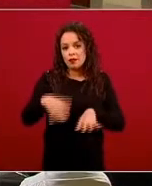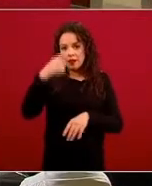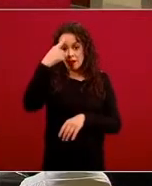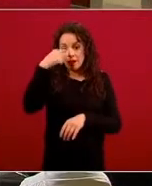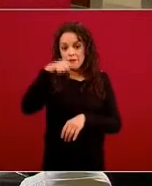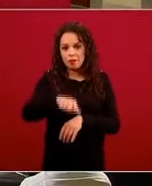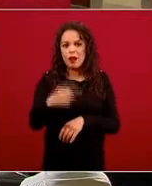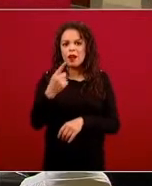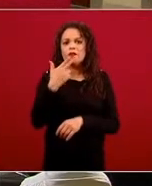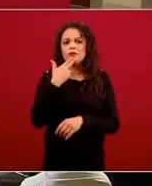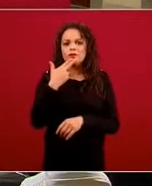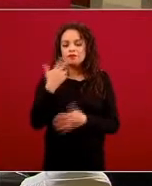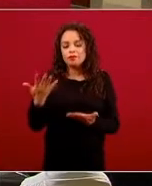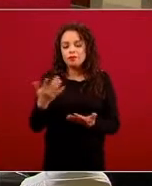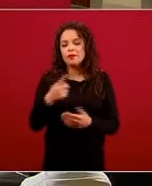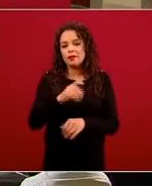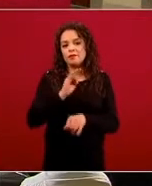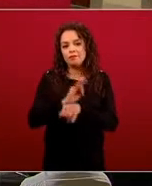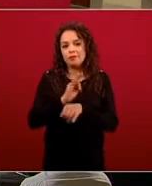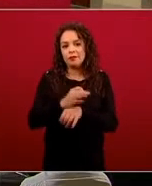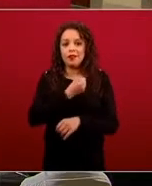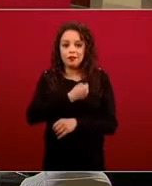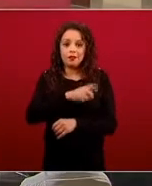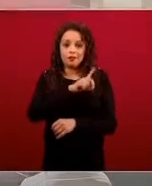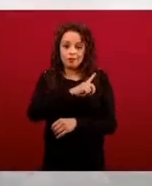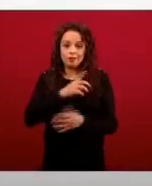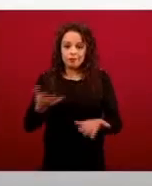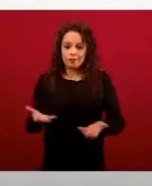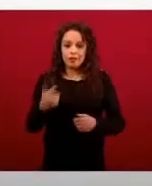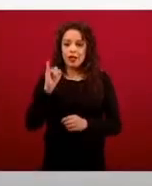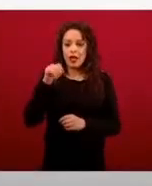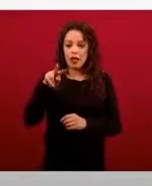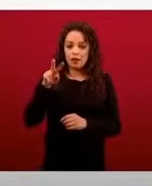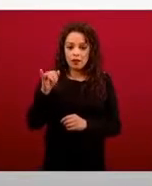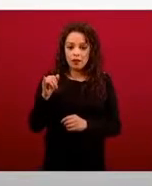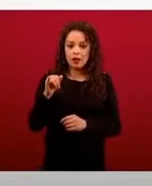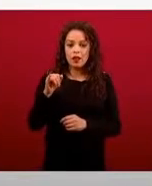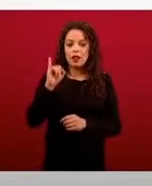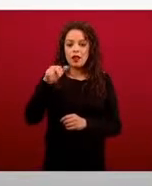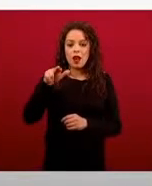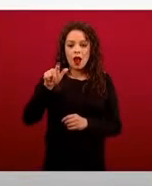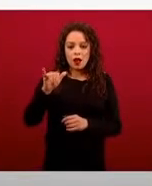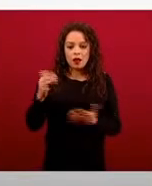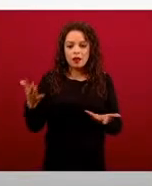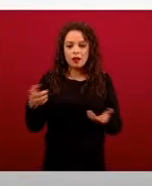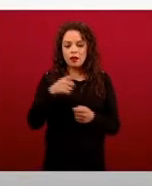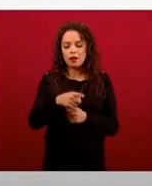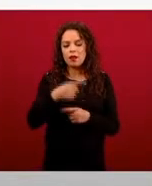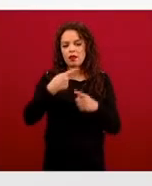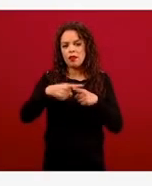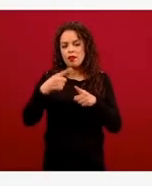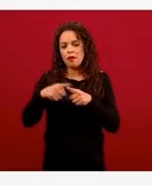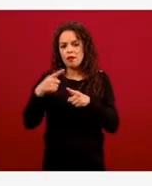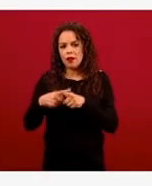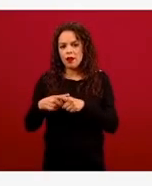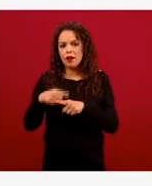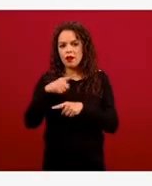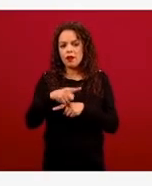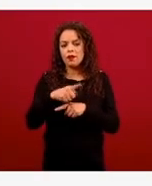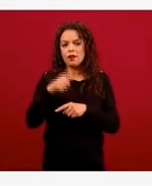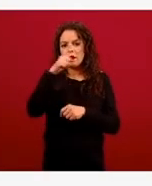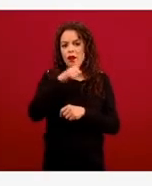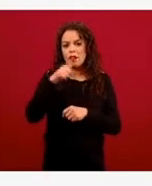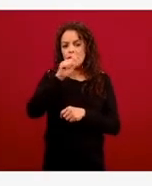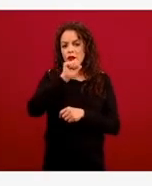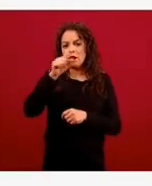country having access to information. The same way, we have translated to different